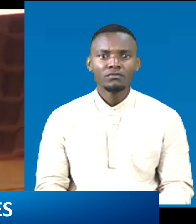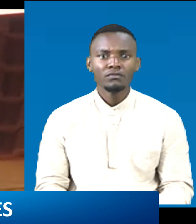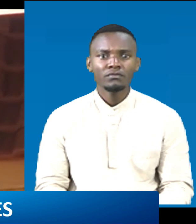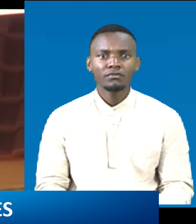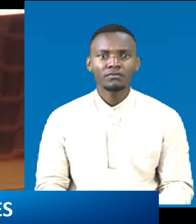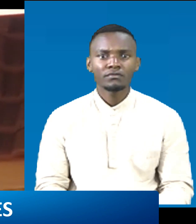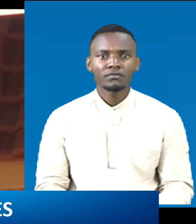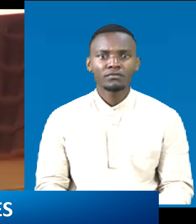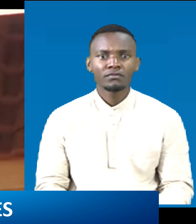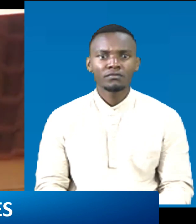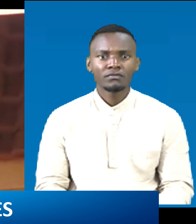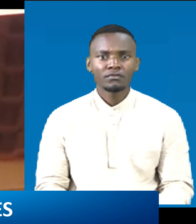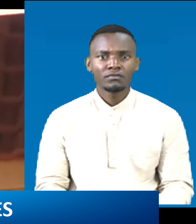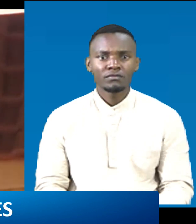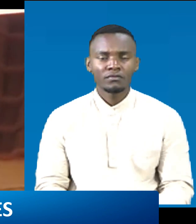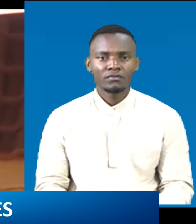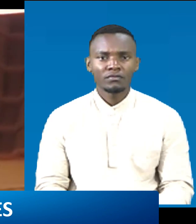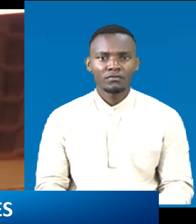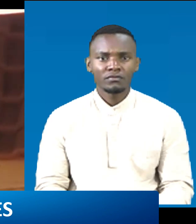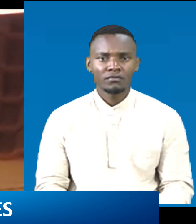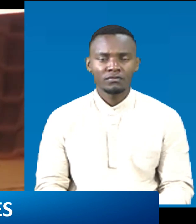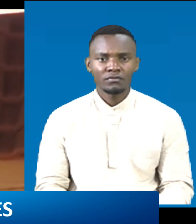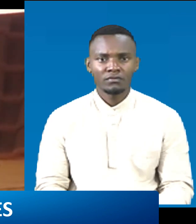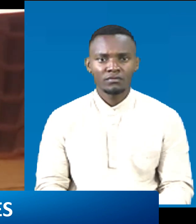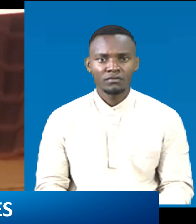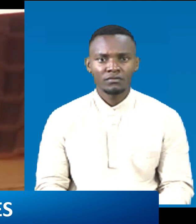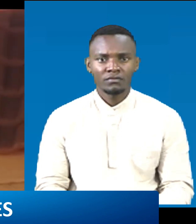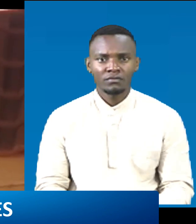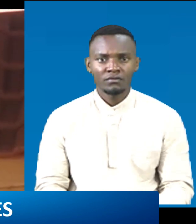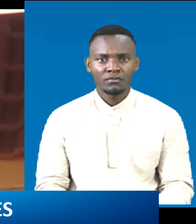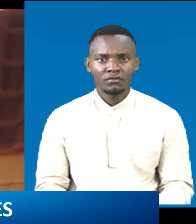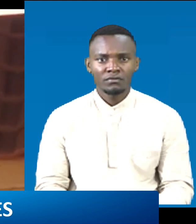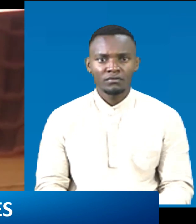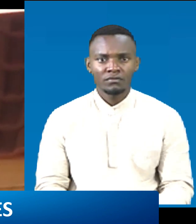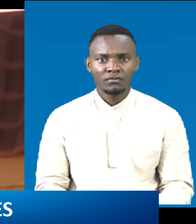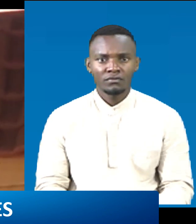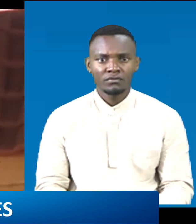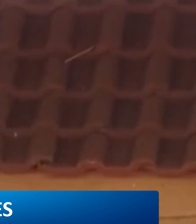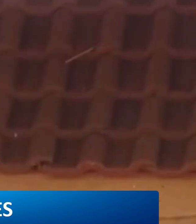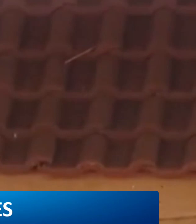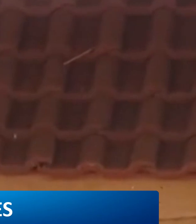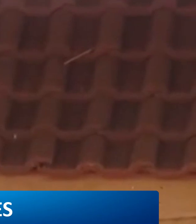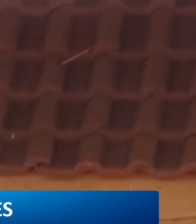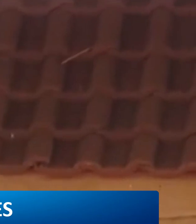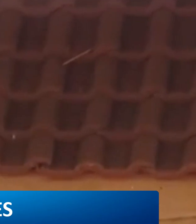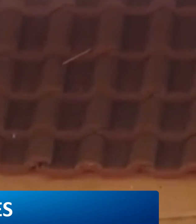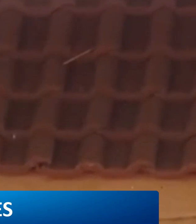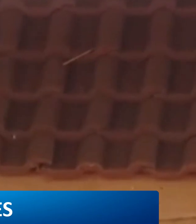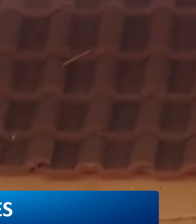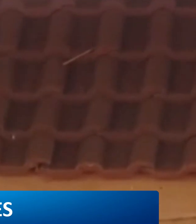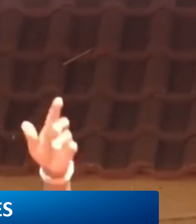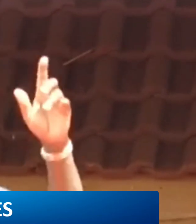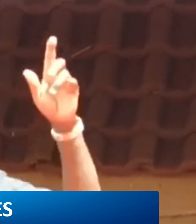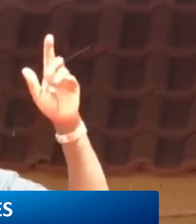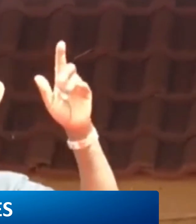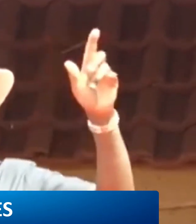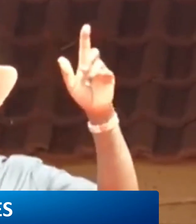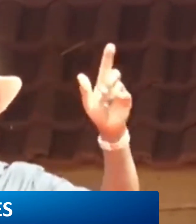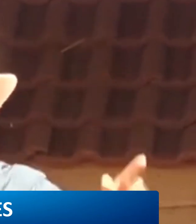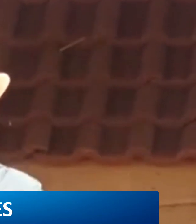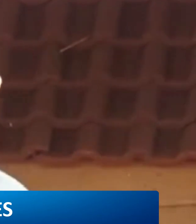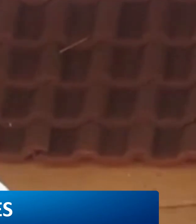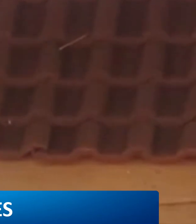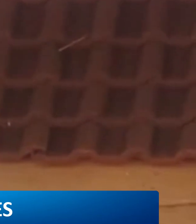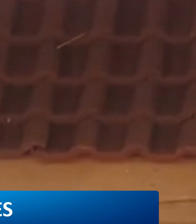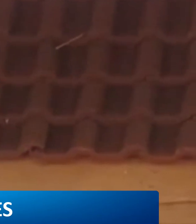hatasimama. Miongoni wetu hapa Ruto atasimama. Sasa yeye anafikiria ni